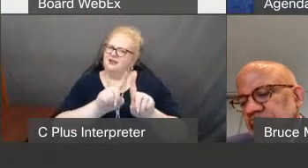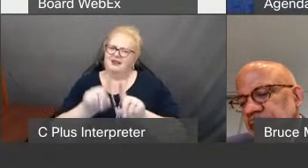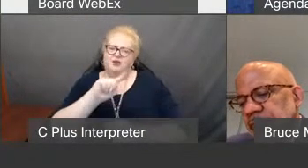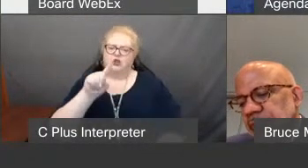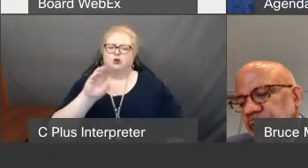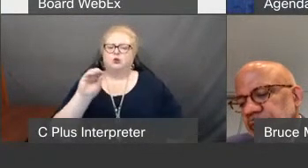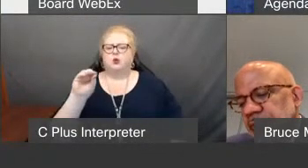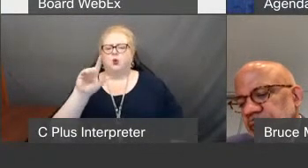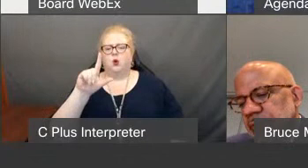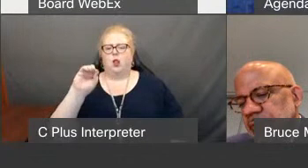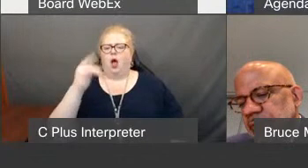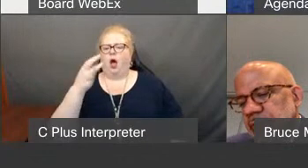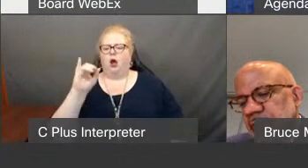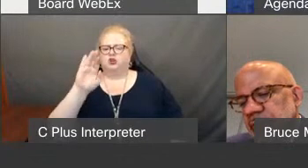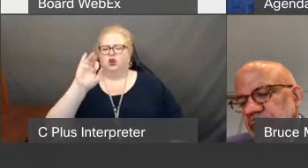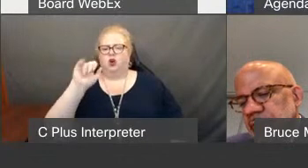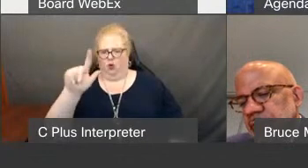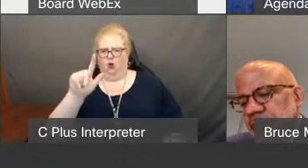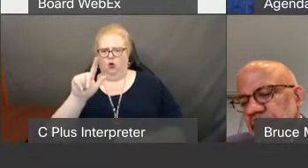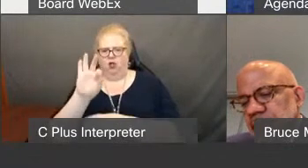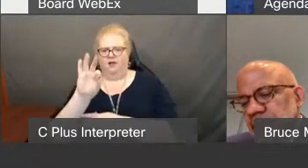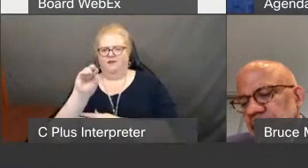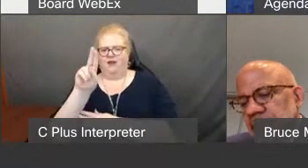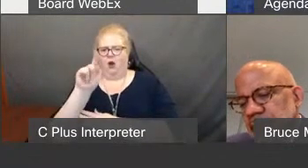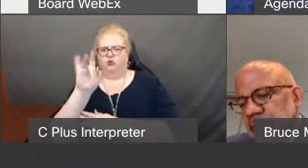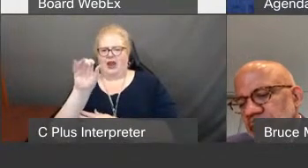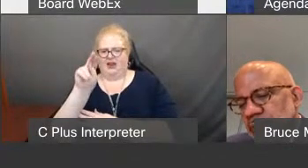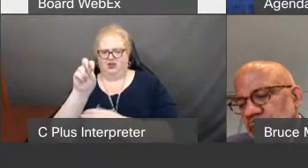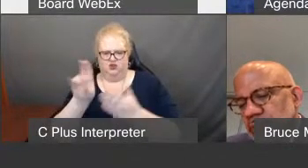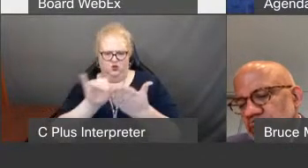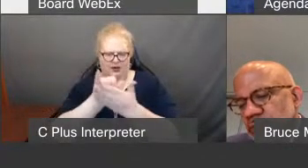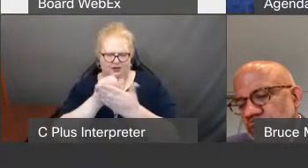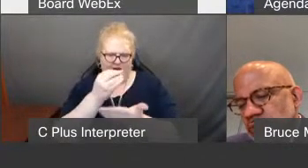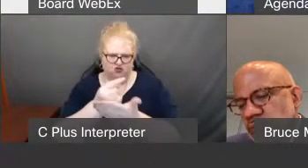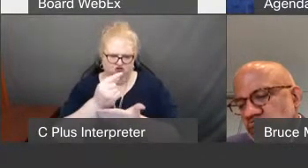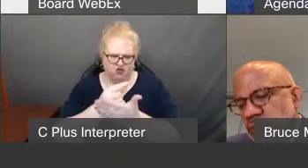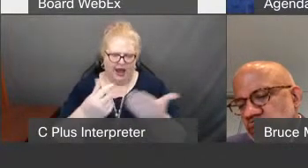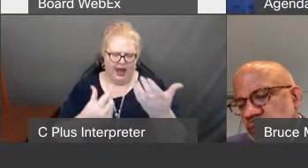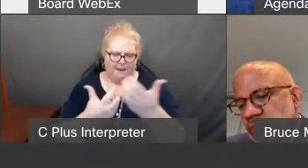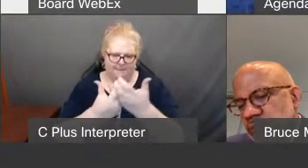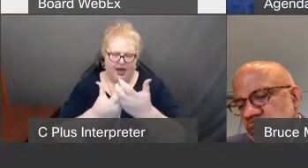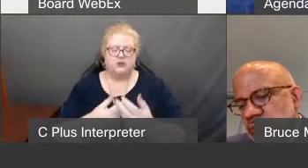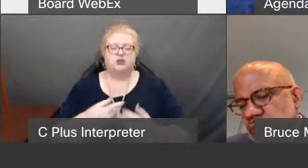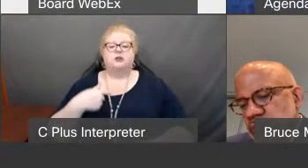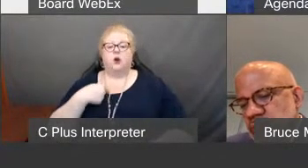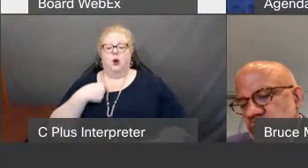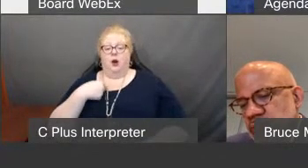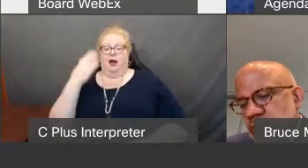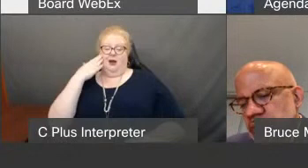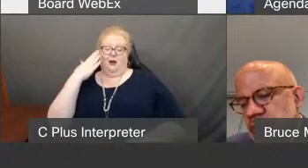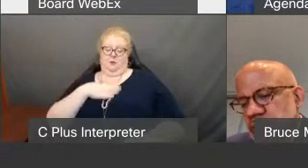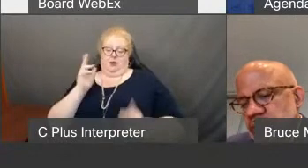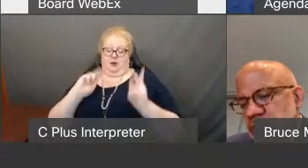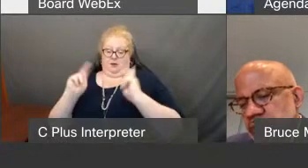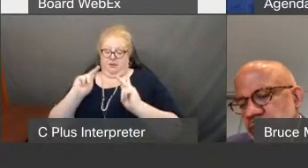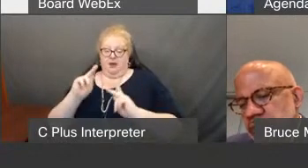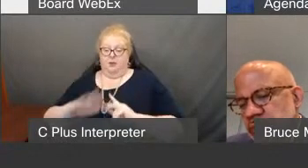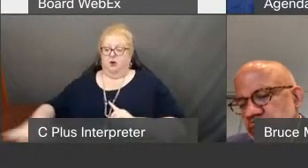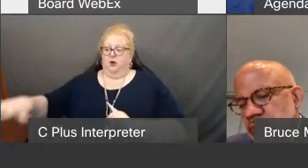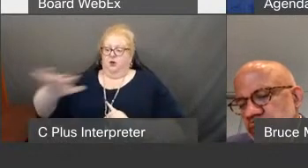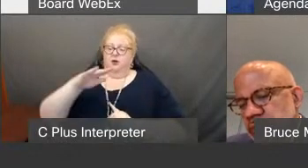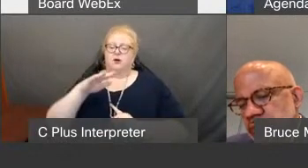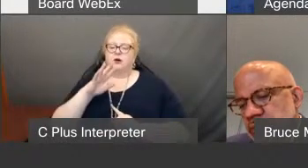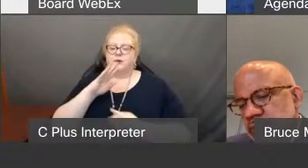You know, the other thing I'm going to reiterate is, you know, to a T, my constituents, the early childhood development's a deal